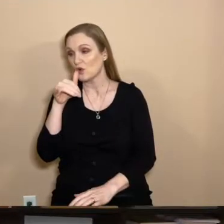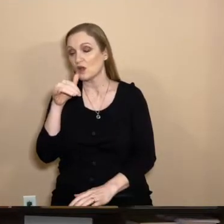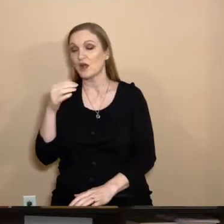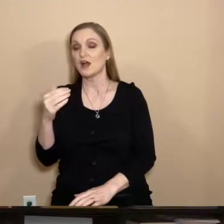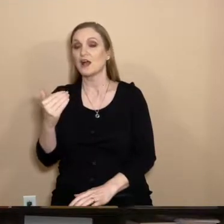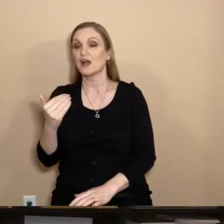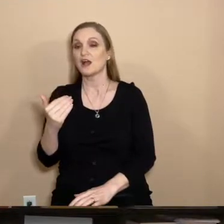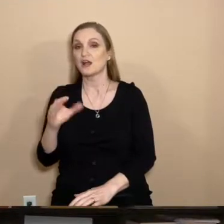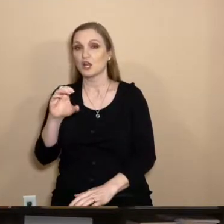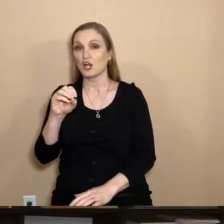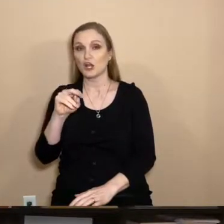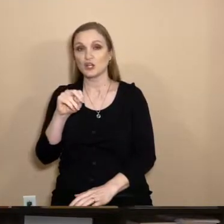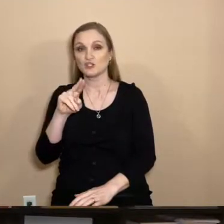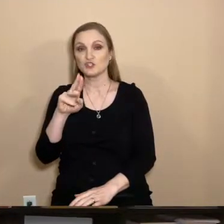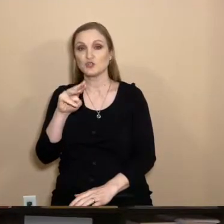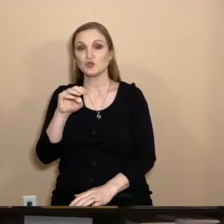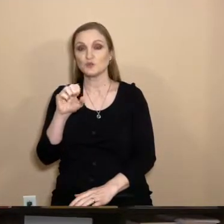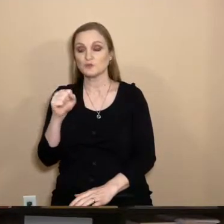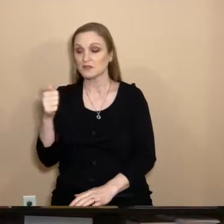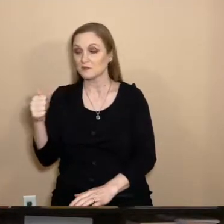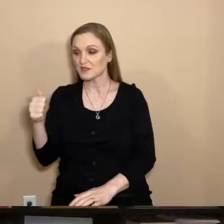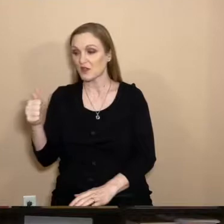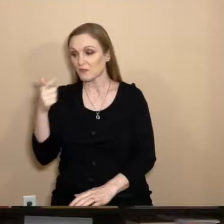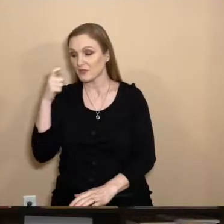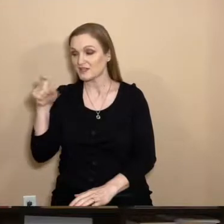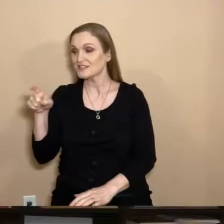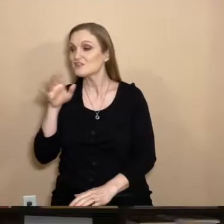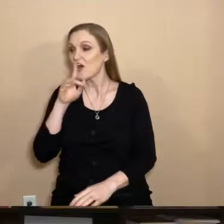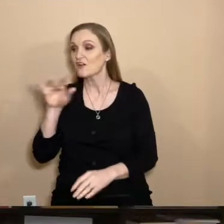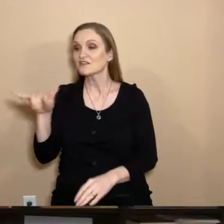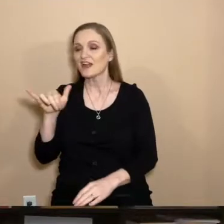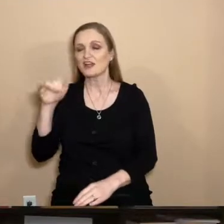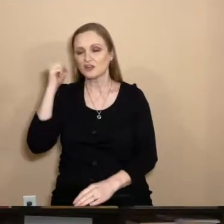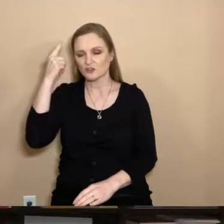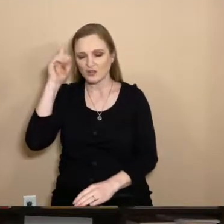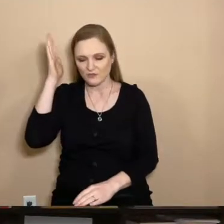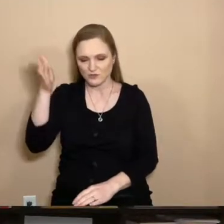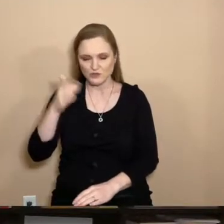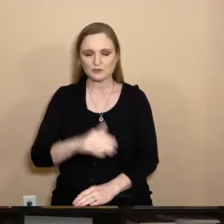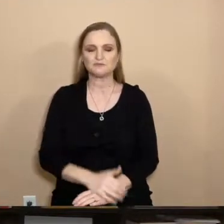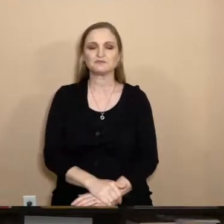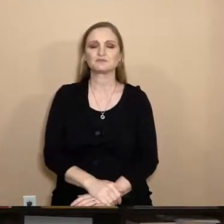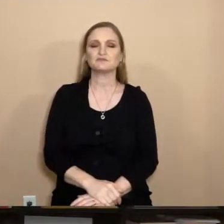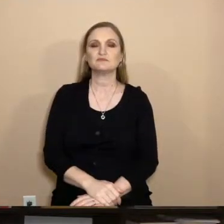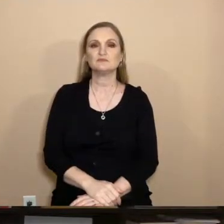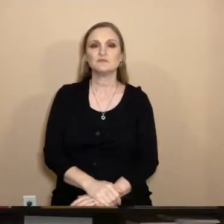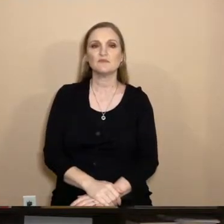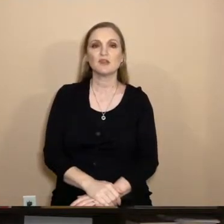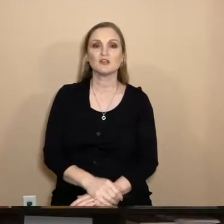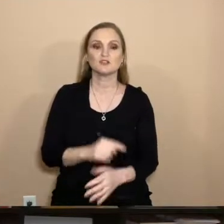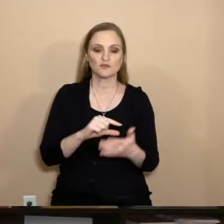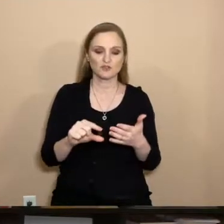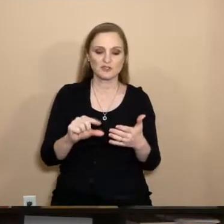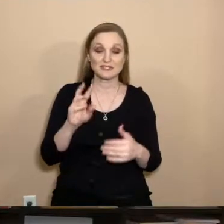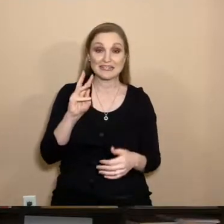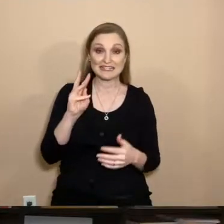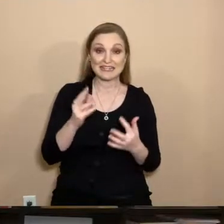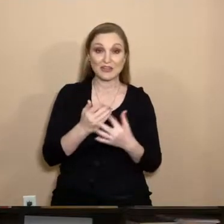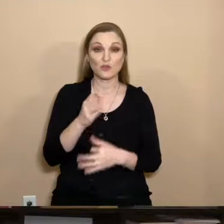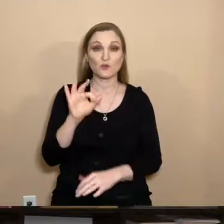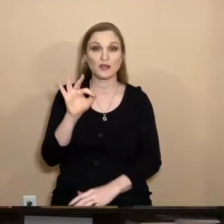because even though he doesn't know what's coming, he speaks as though he does. Let's go down to verses 16 through